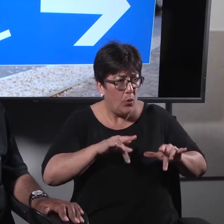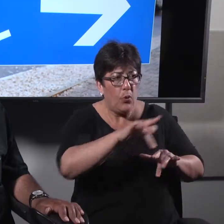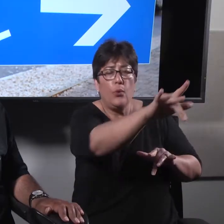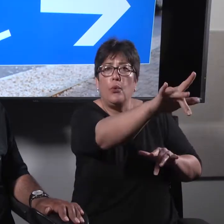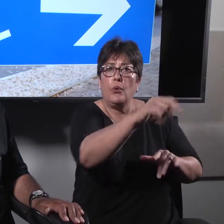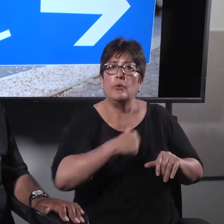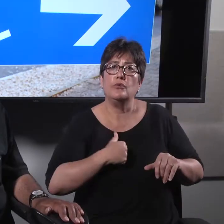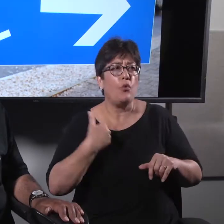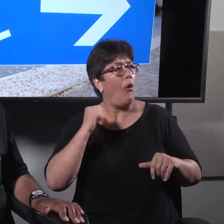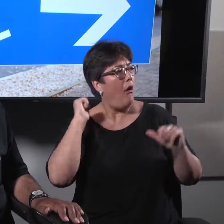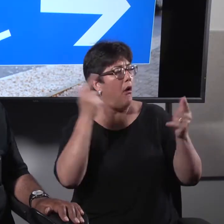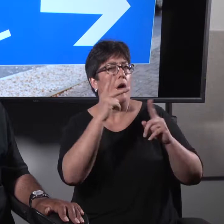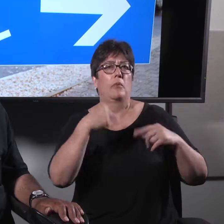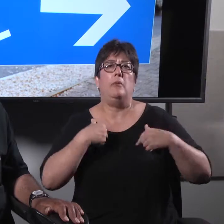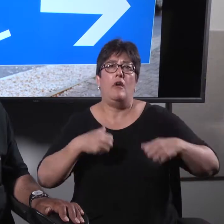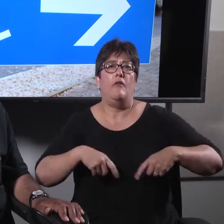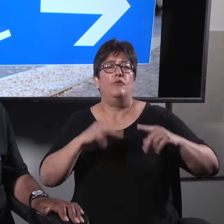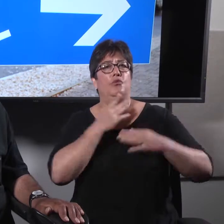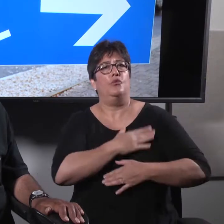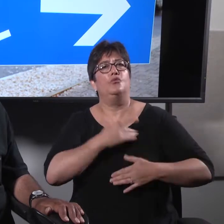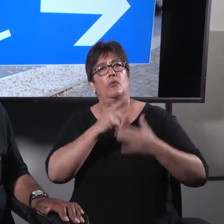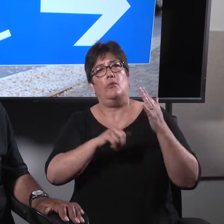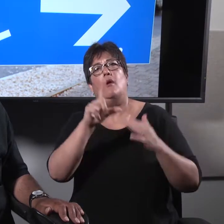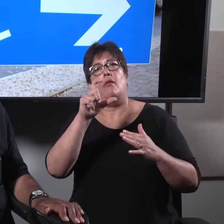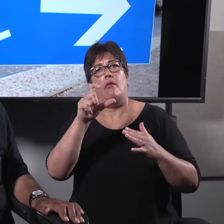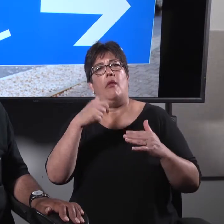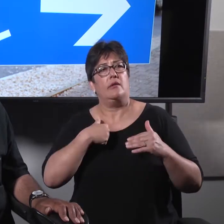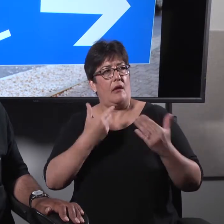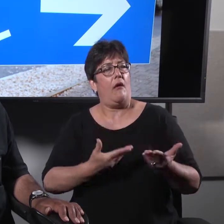Lexington has to offer. So thank you.